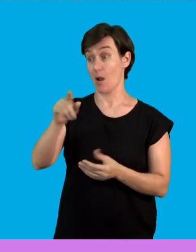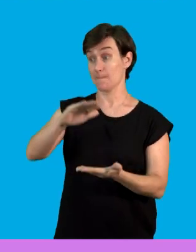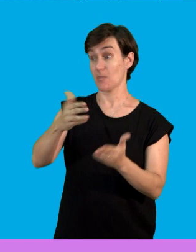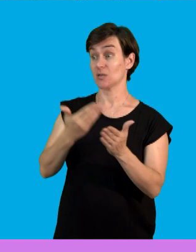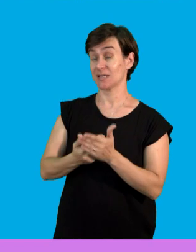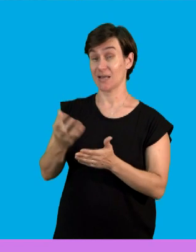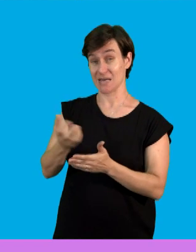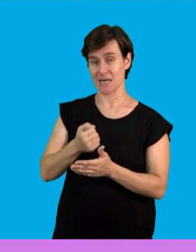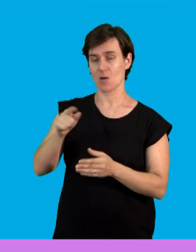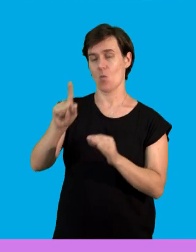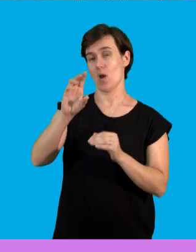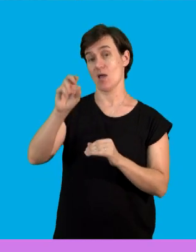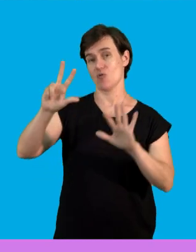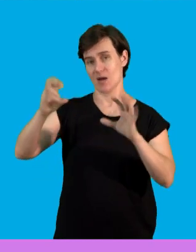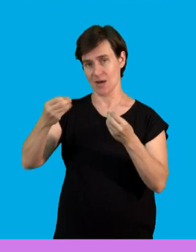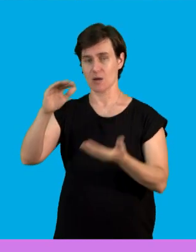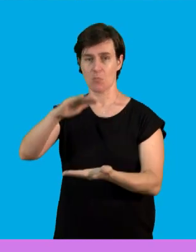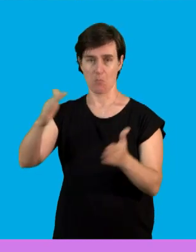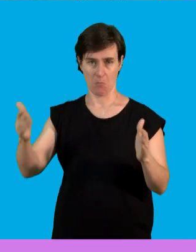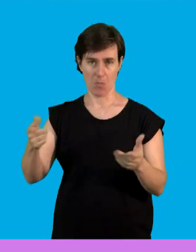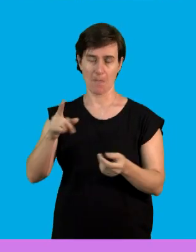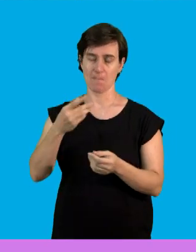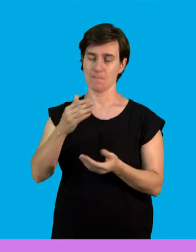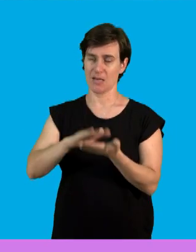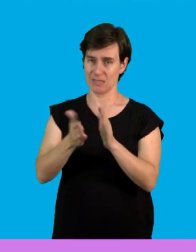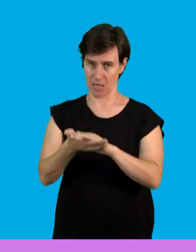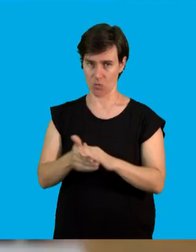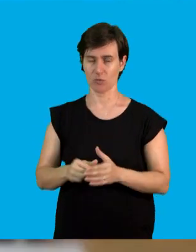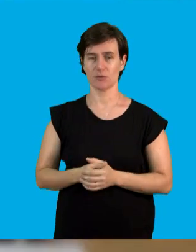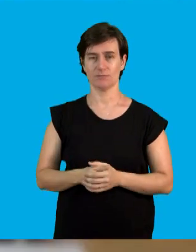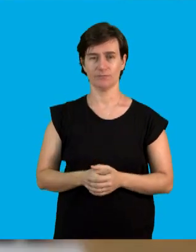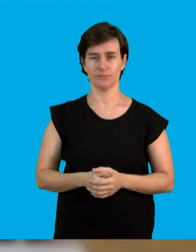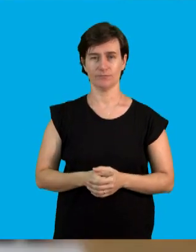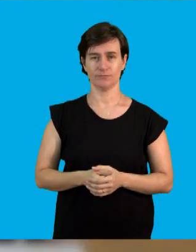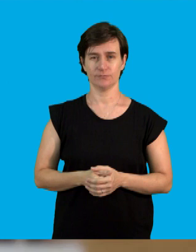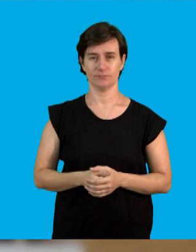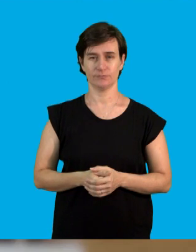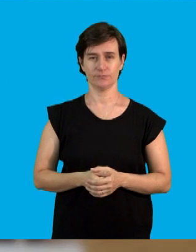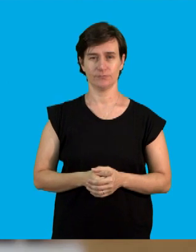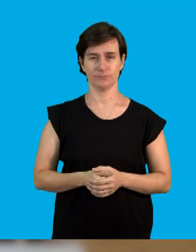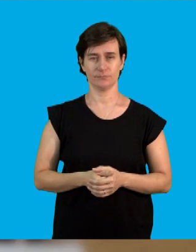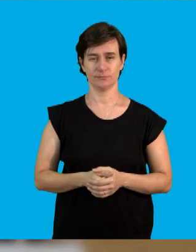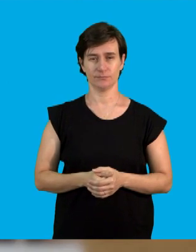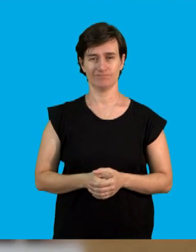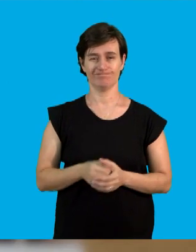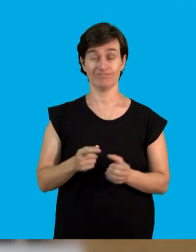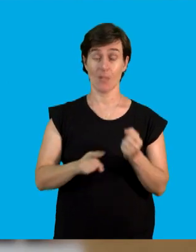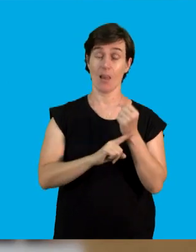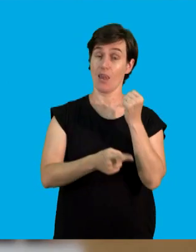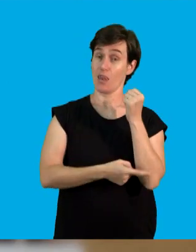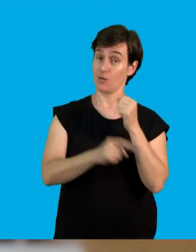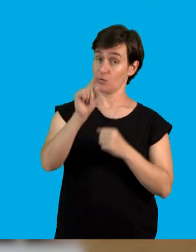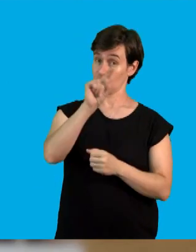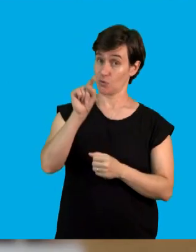will, because it takes a maximum of 180 containers. Let's